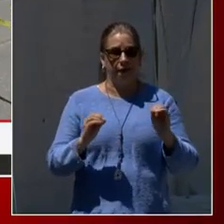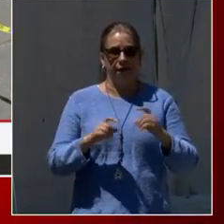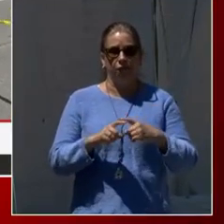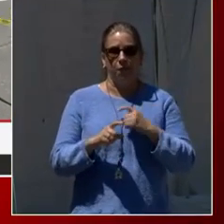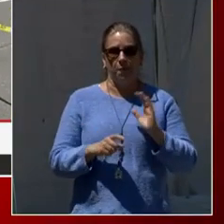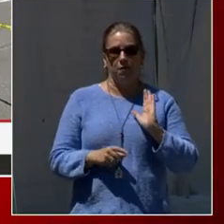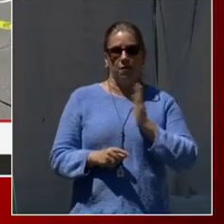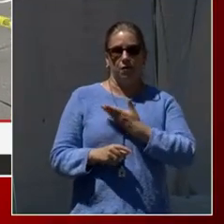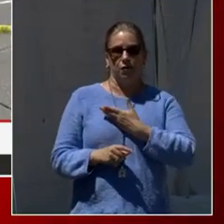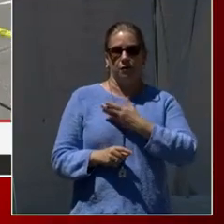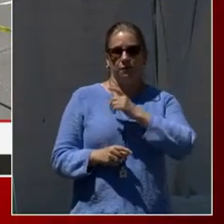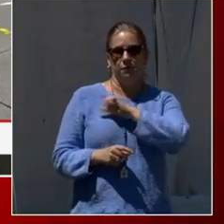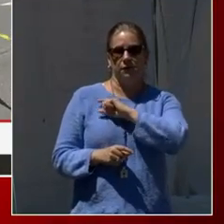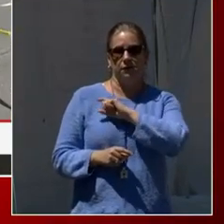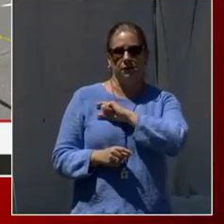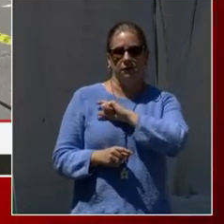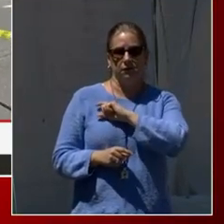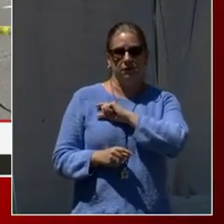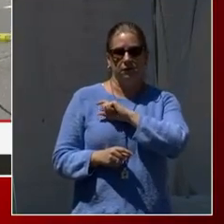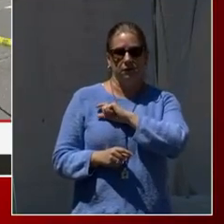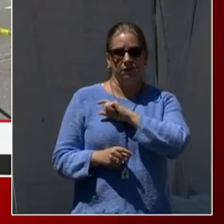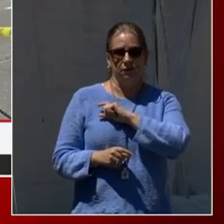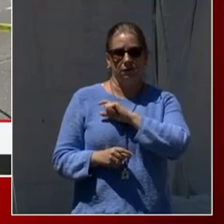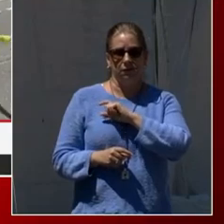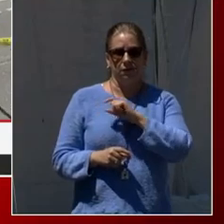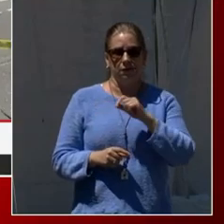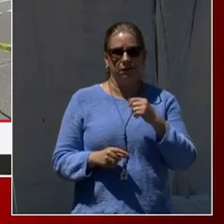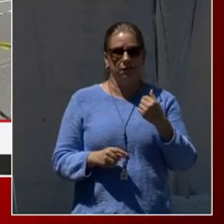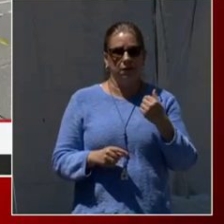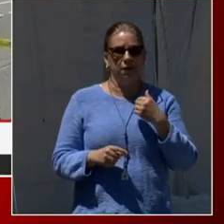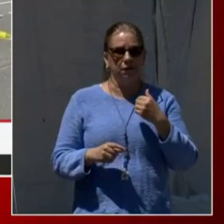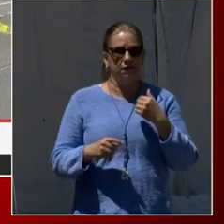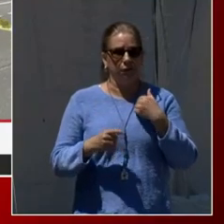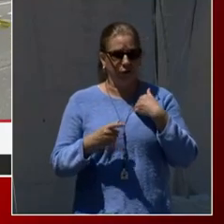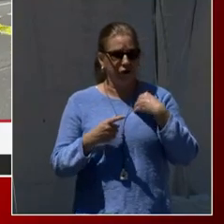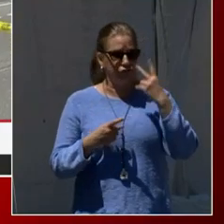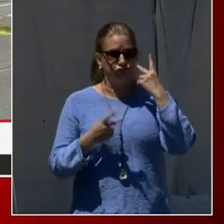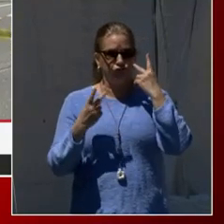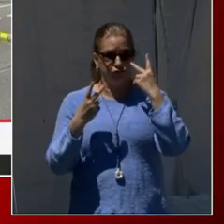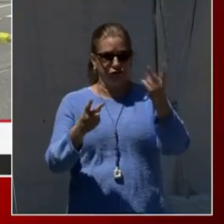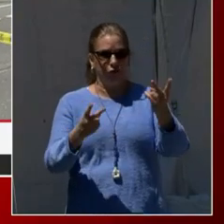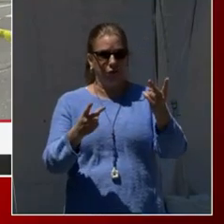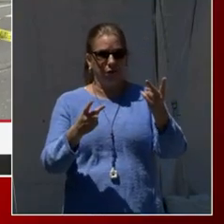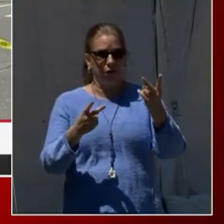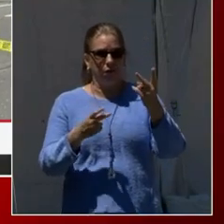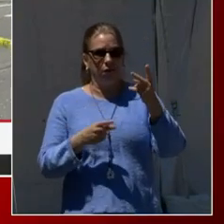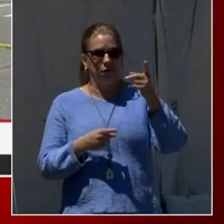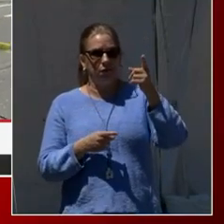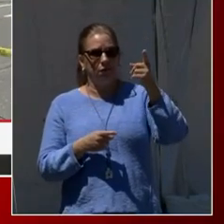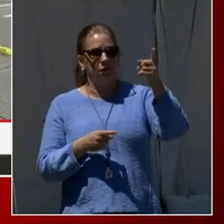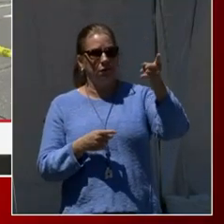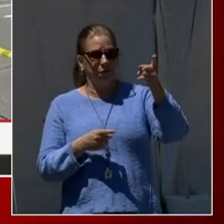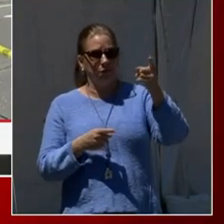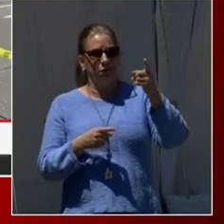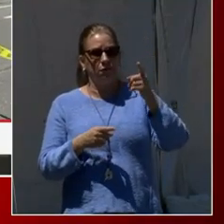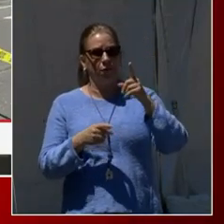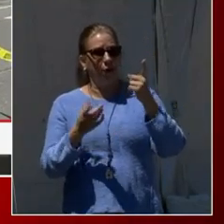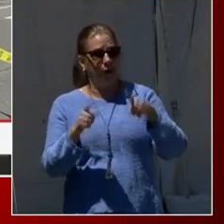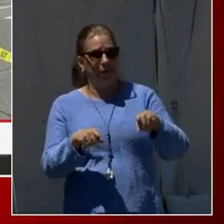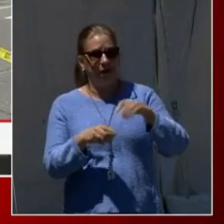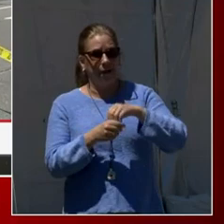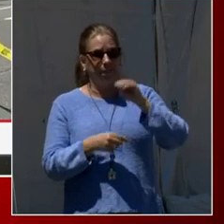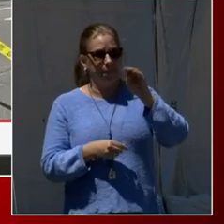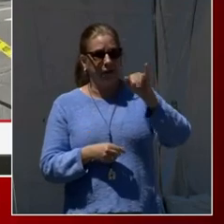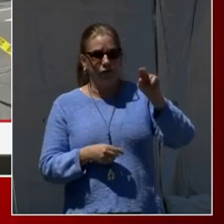isn't personally impacted by what we saw in Minneapolis with the death of George Floyd. And our